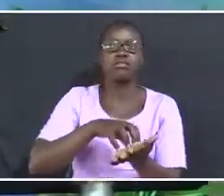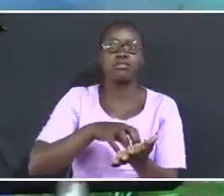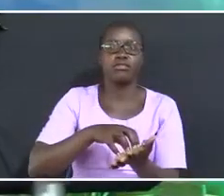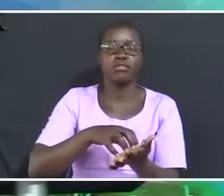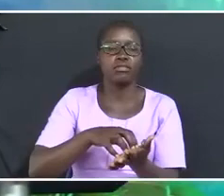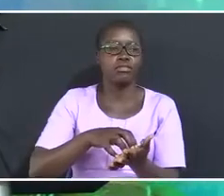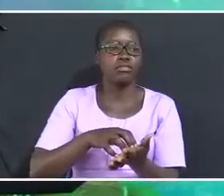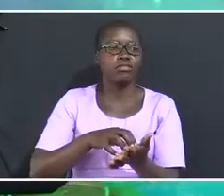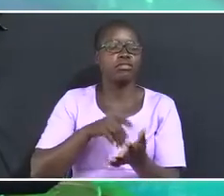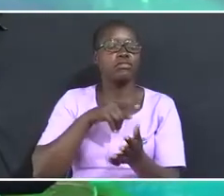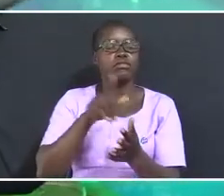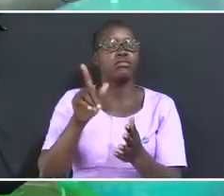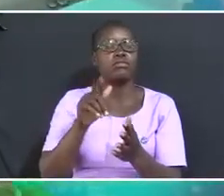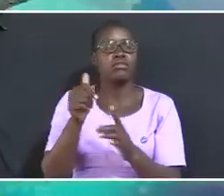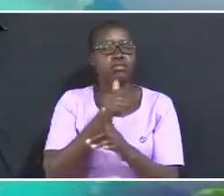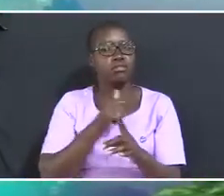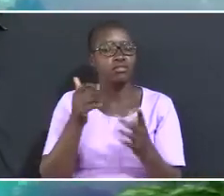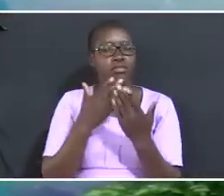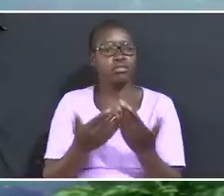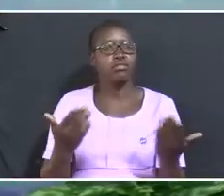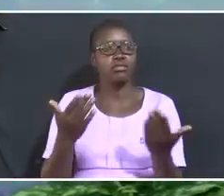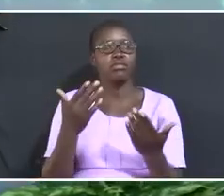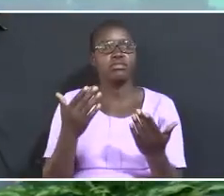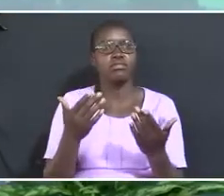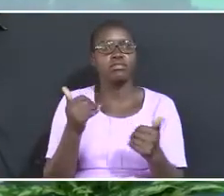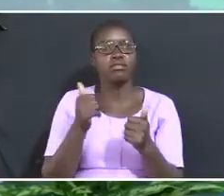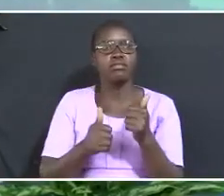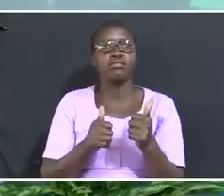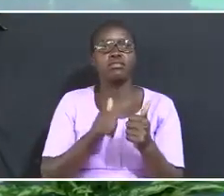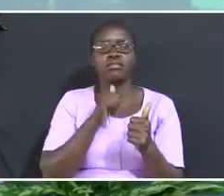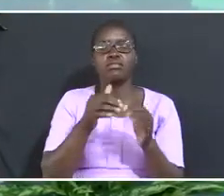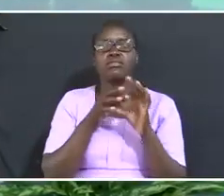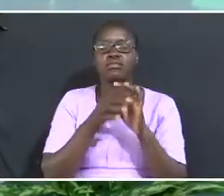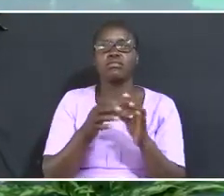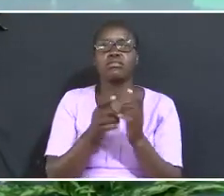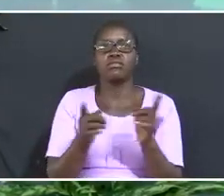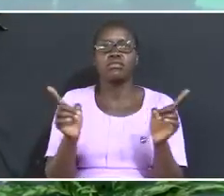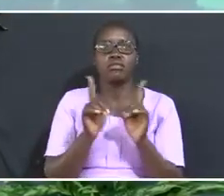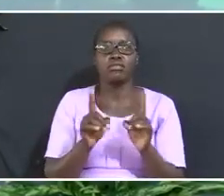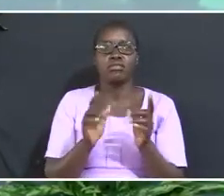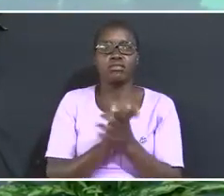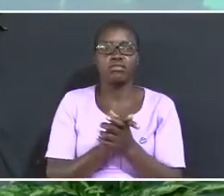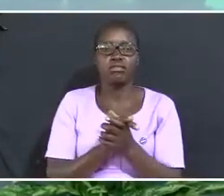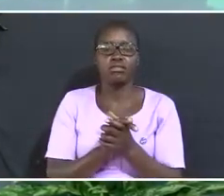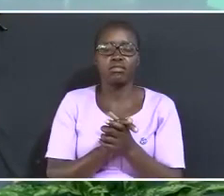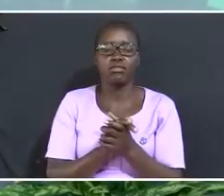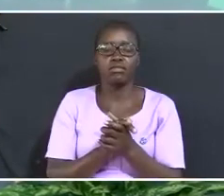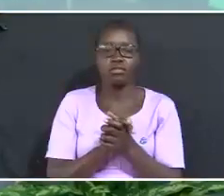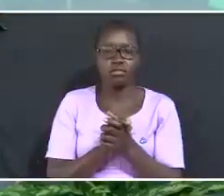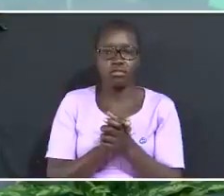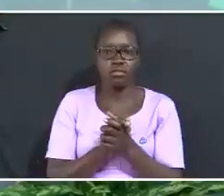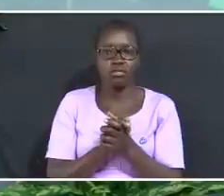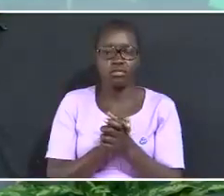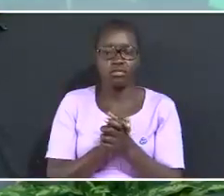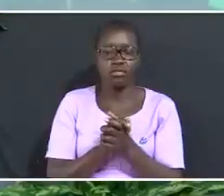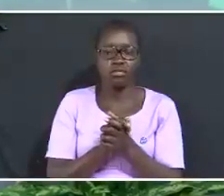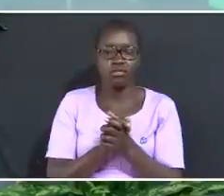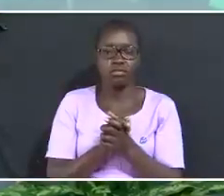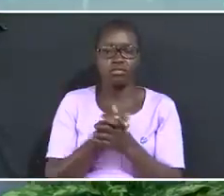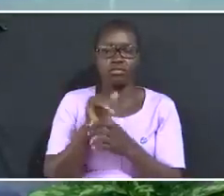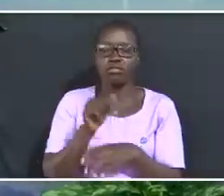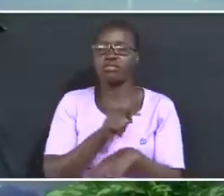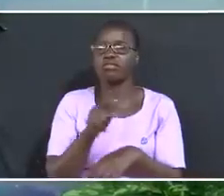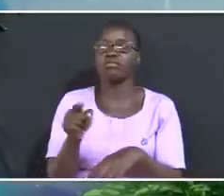You are implying things which don't belong to us. Can you clarify? So